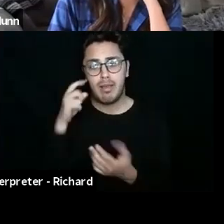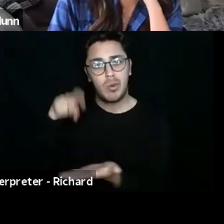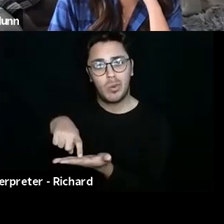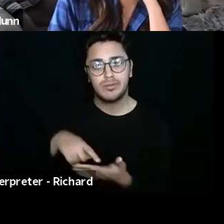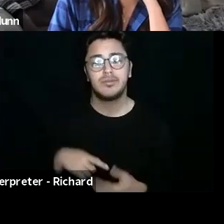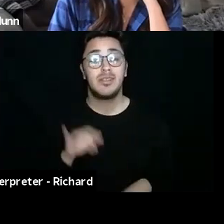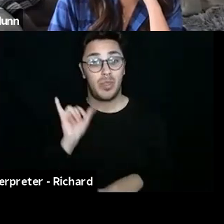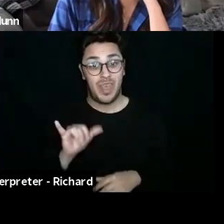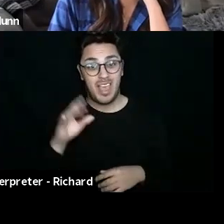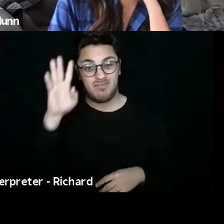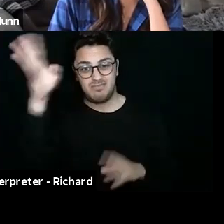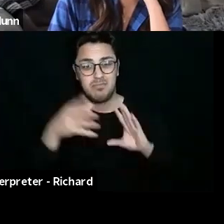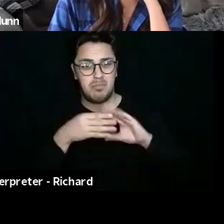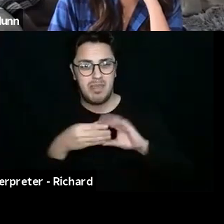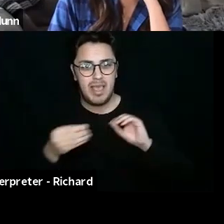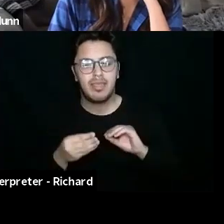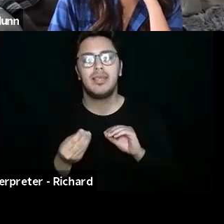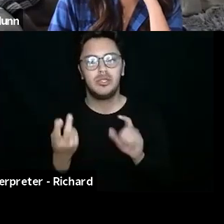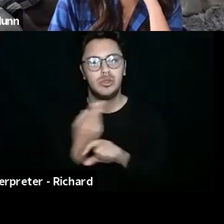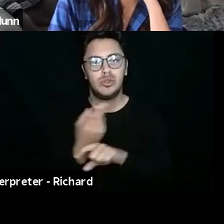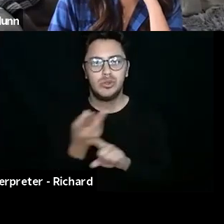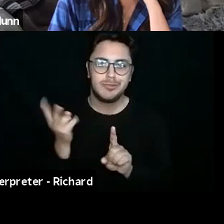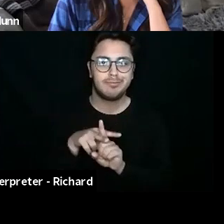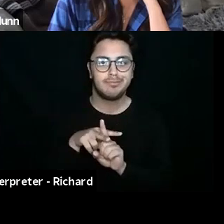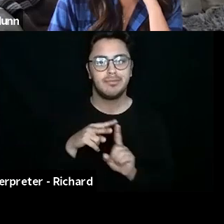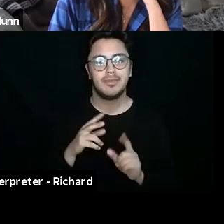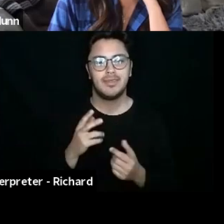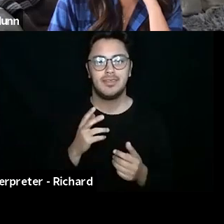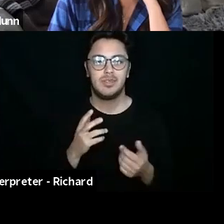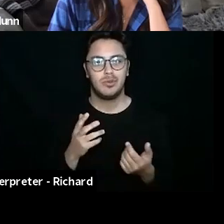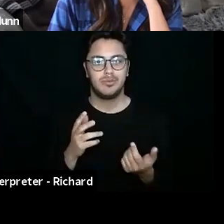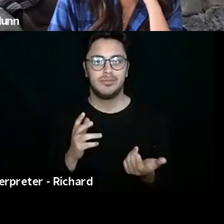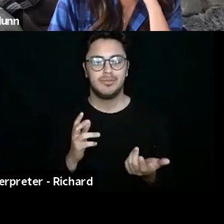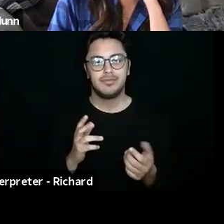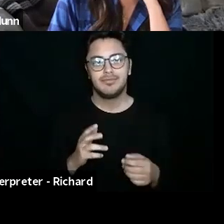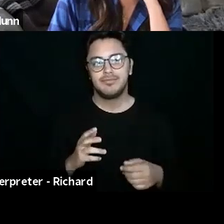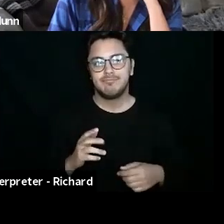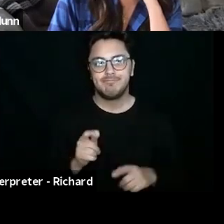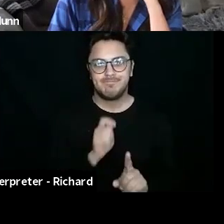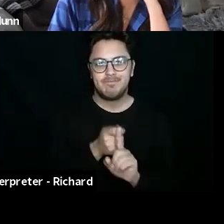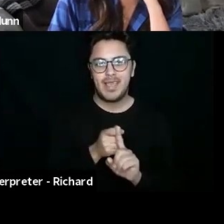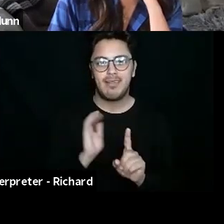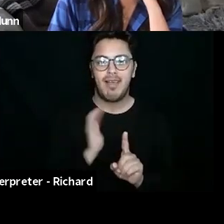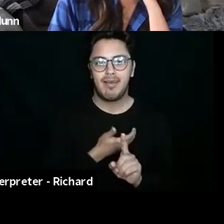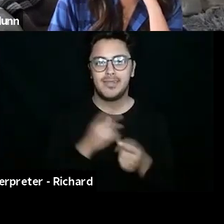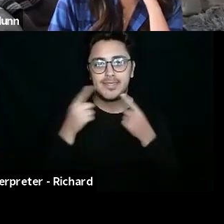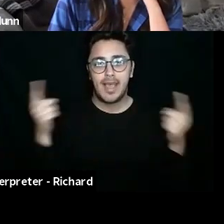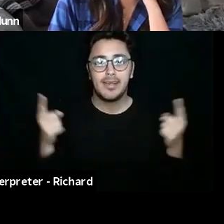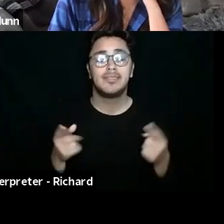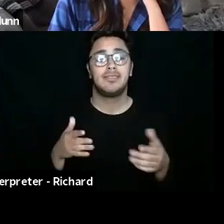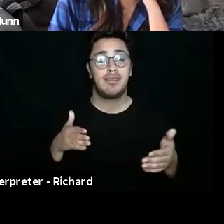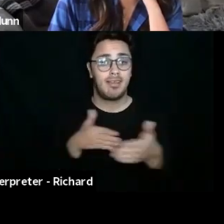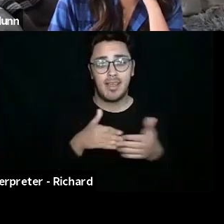often used to pit our quote unquote success against other communities of color, which is incredibly